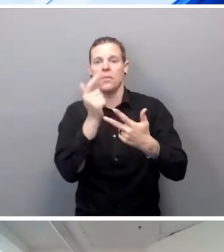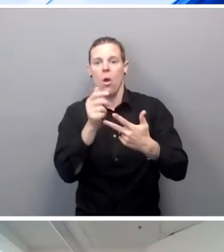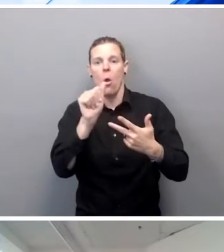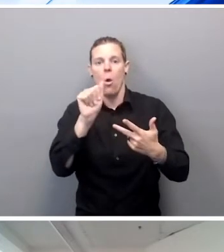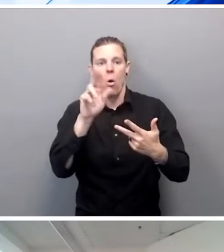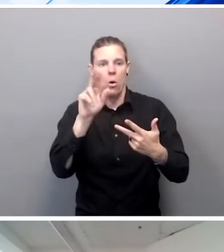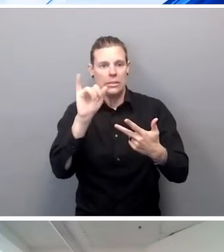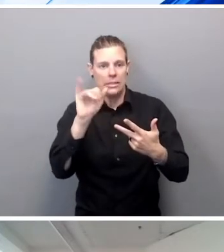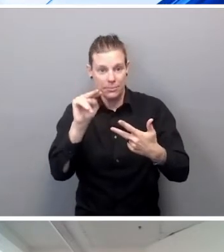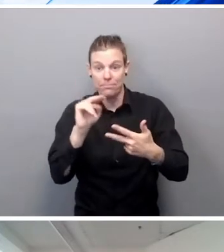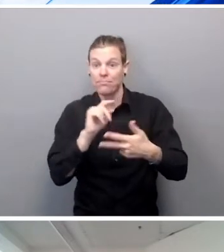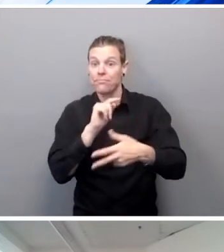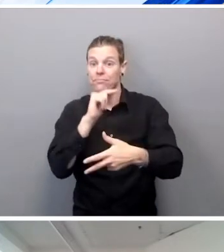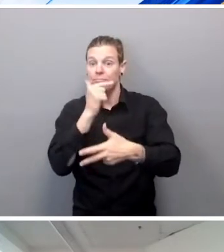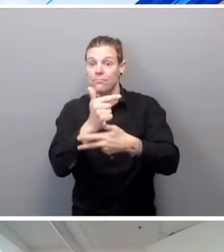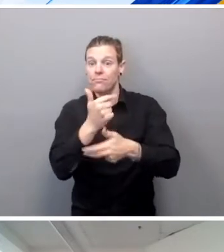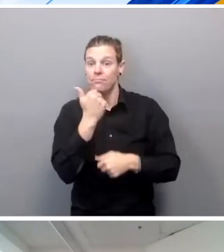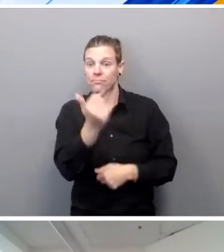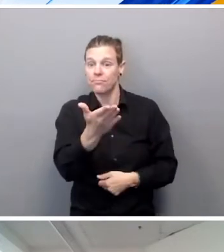unmuted.